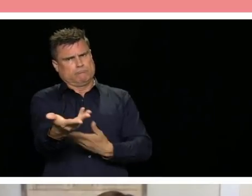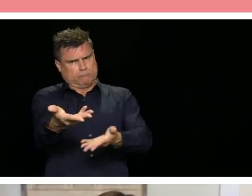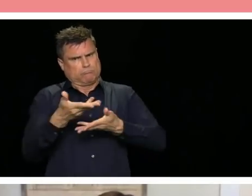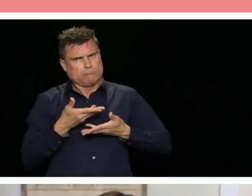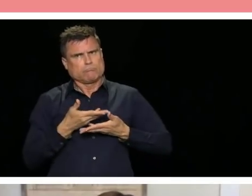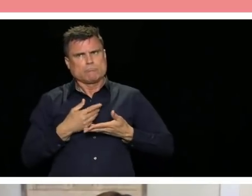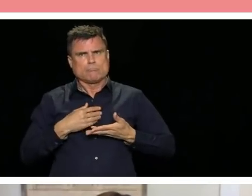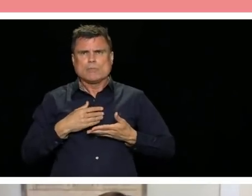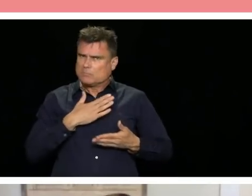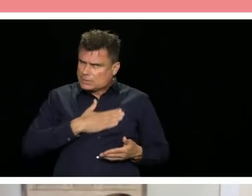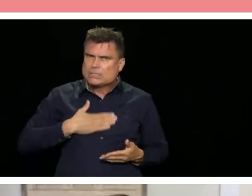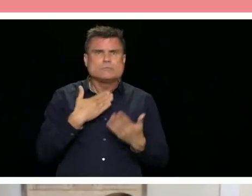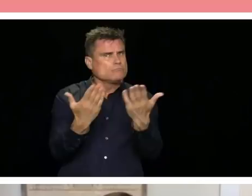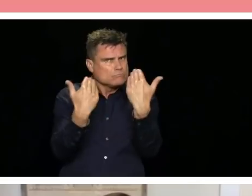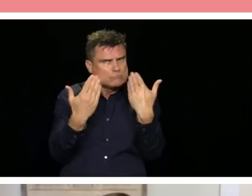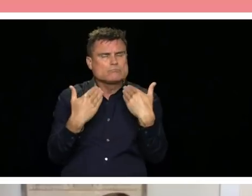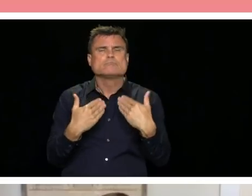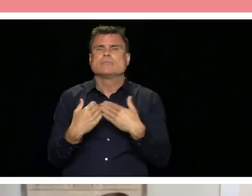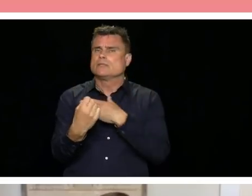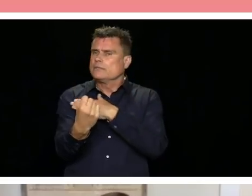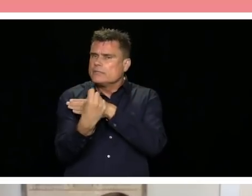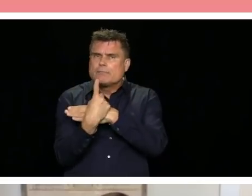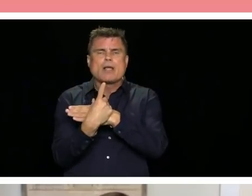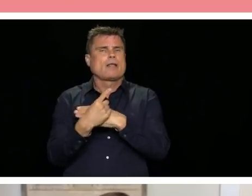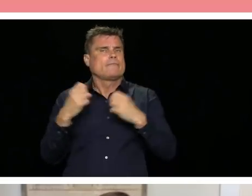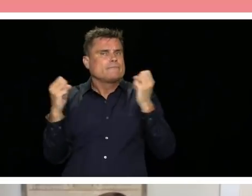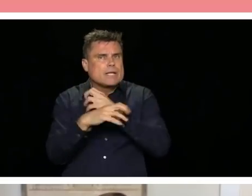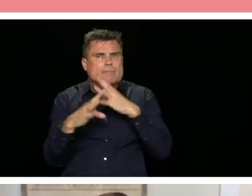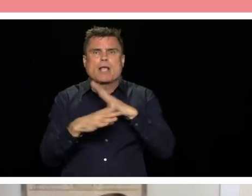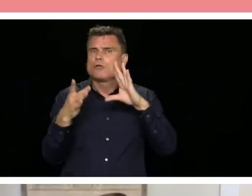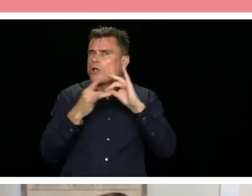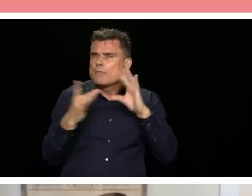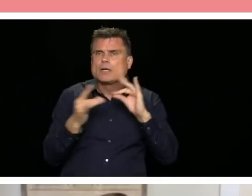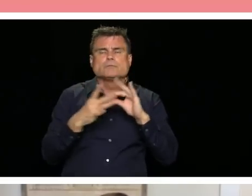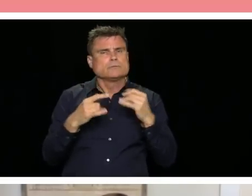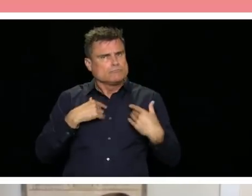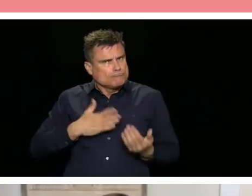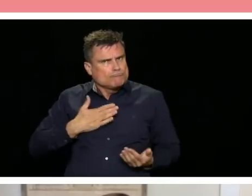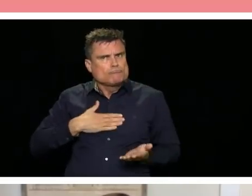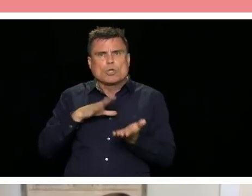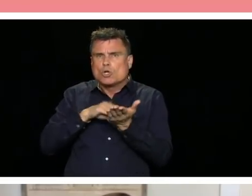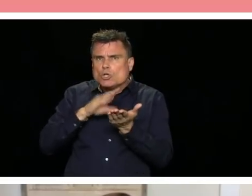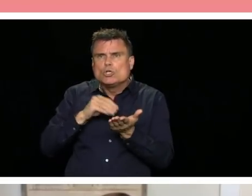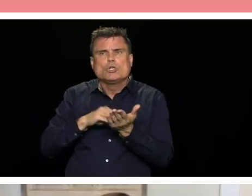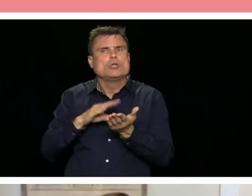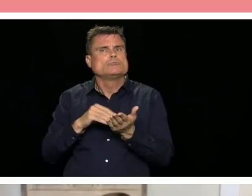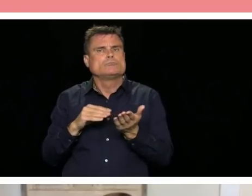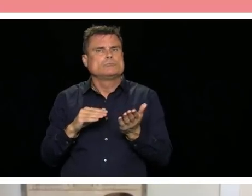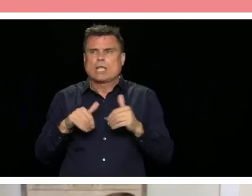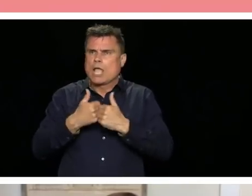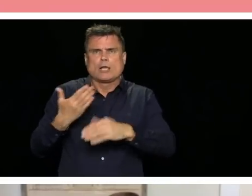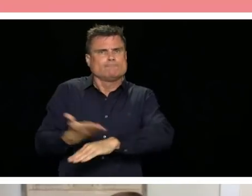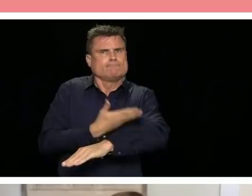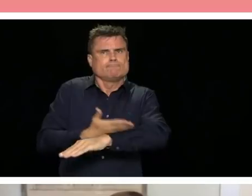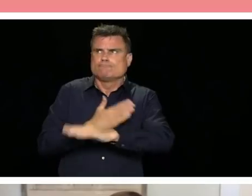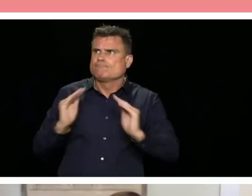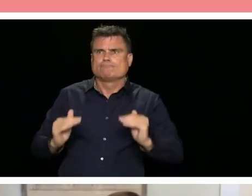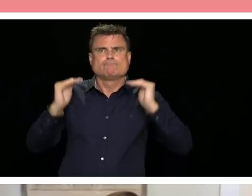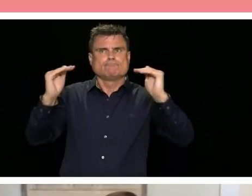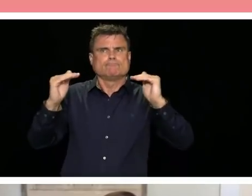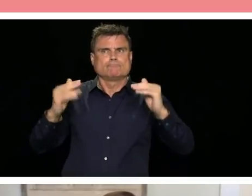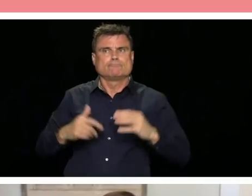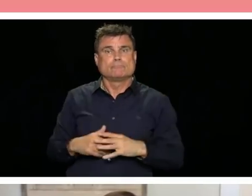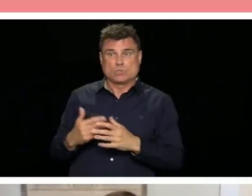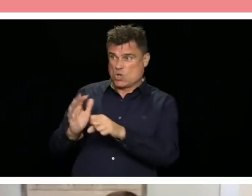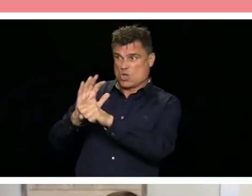cc.minister@gov.bc.ca. We're more than happy to learn from you and as we review our plan after the pandemic. Thank you very much. That